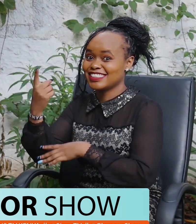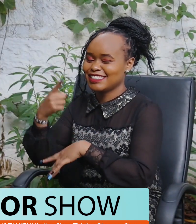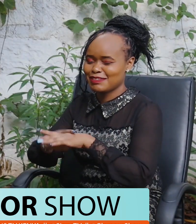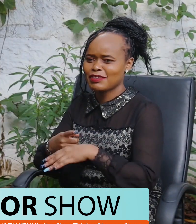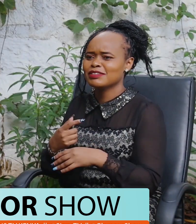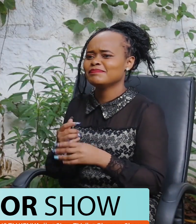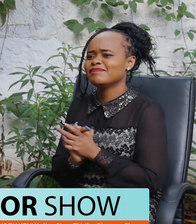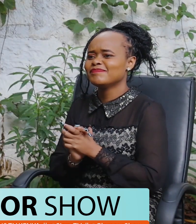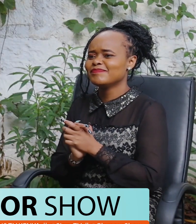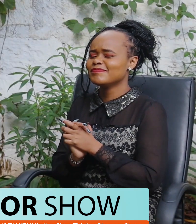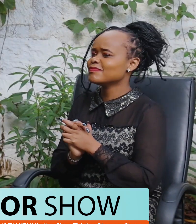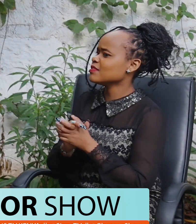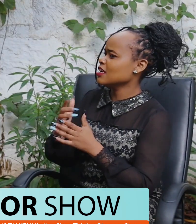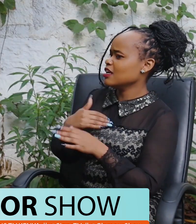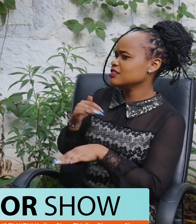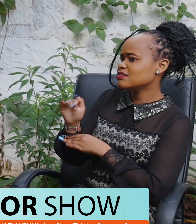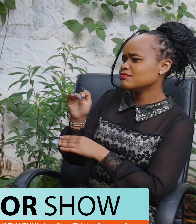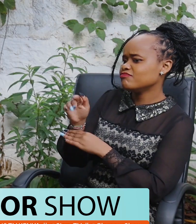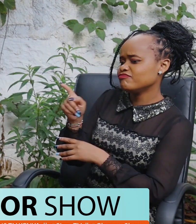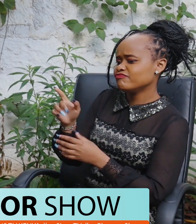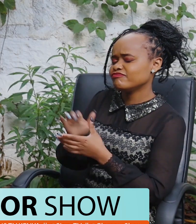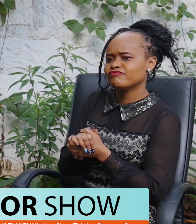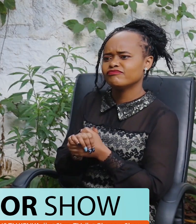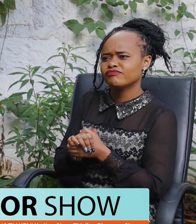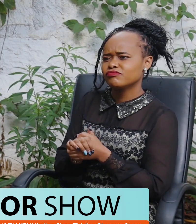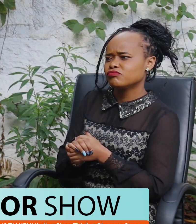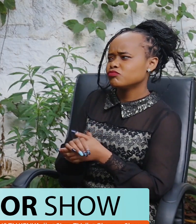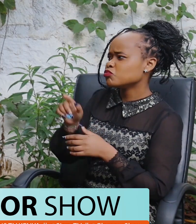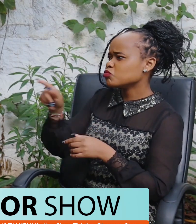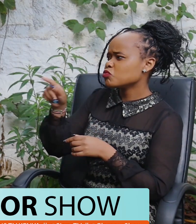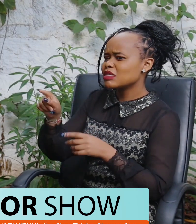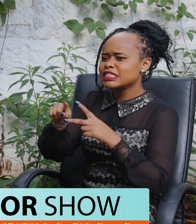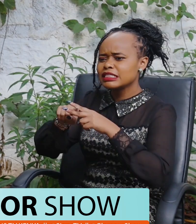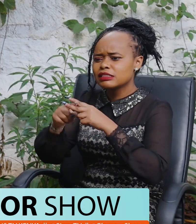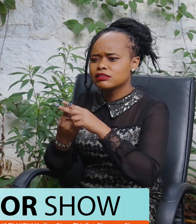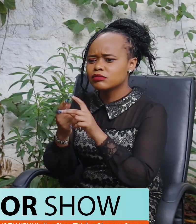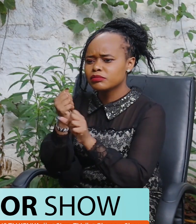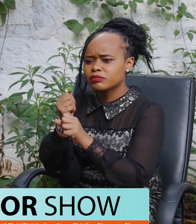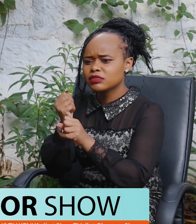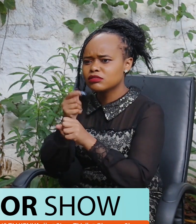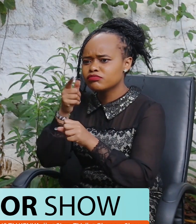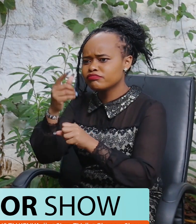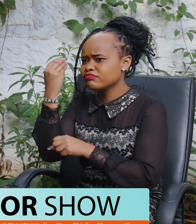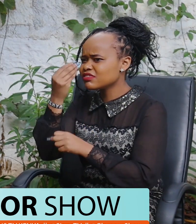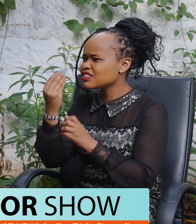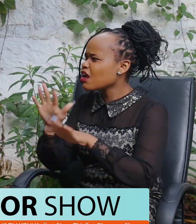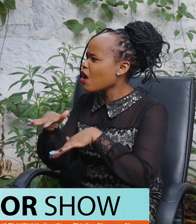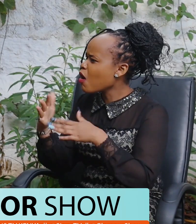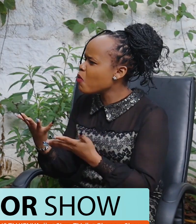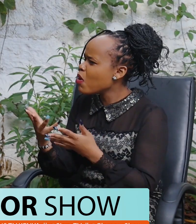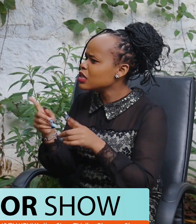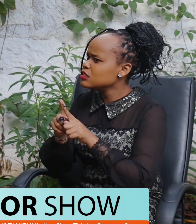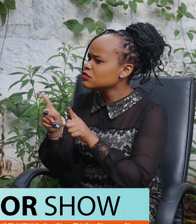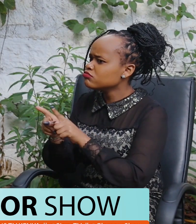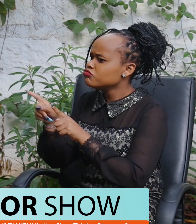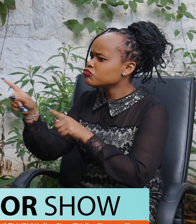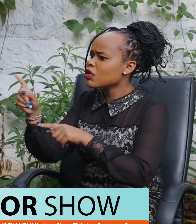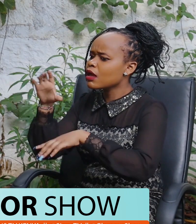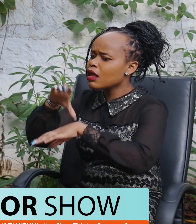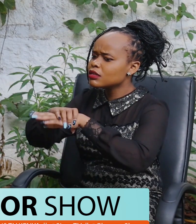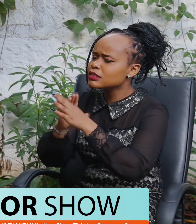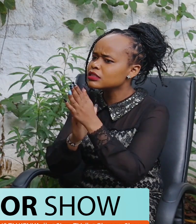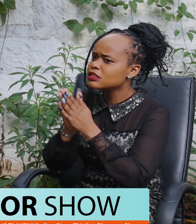Wow, I'm also happy that you've decided to join us today. So let's get to the interview. When did